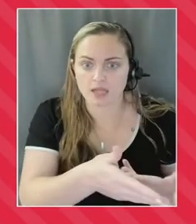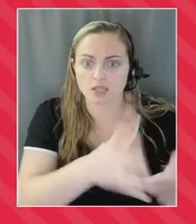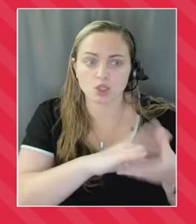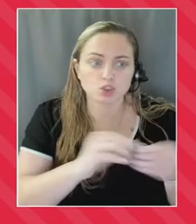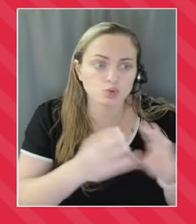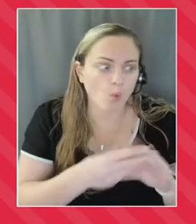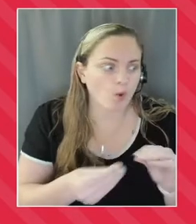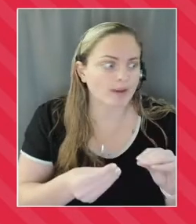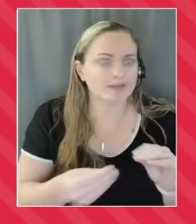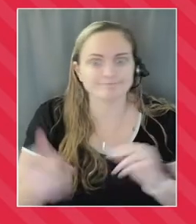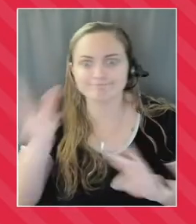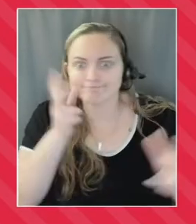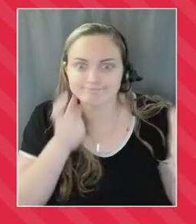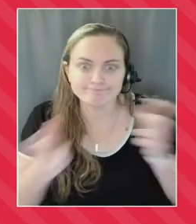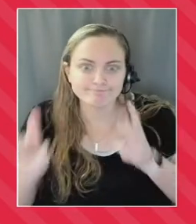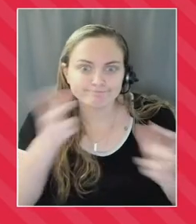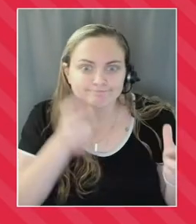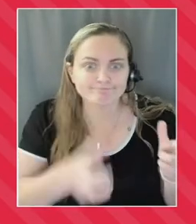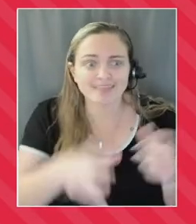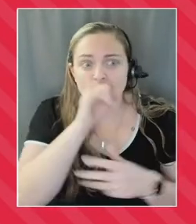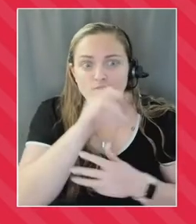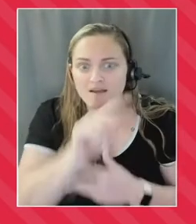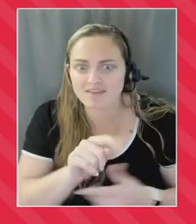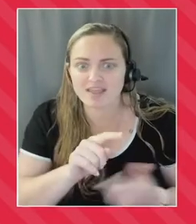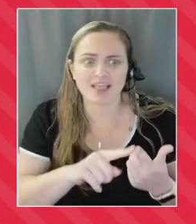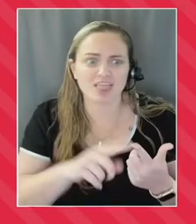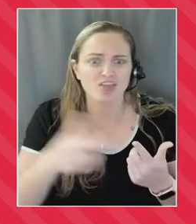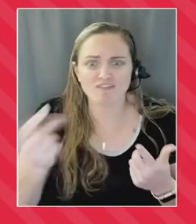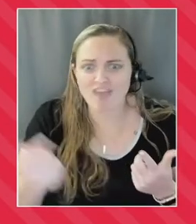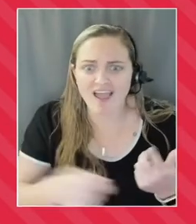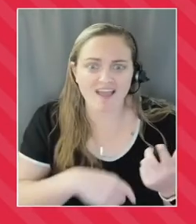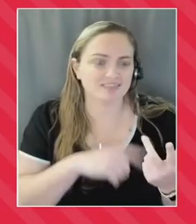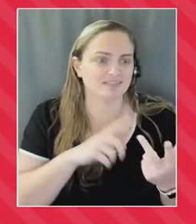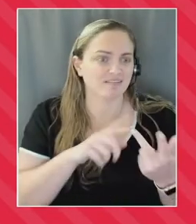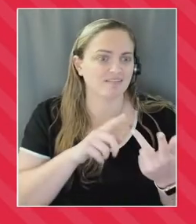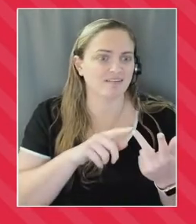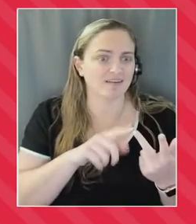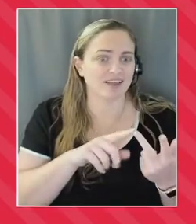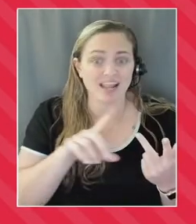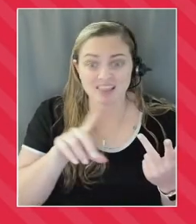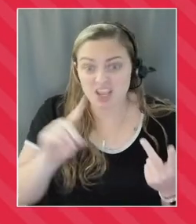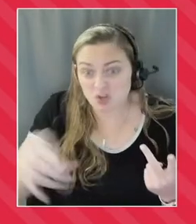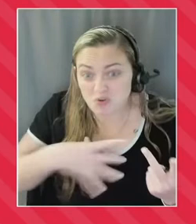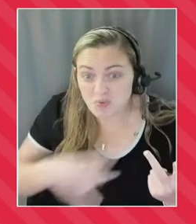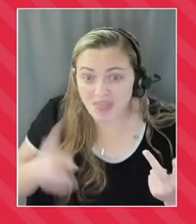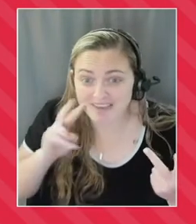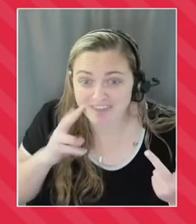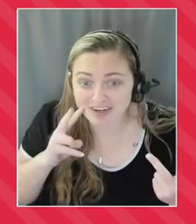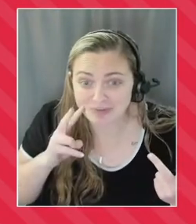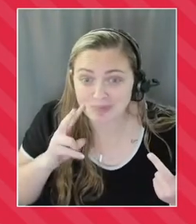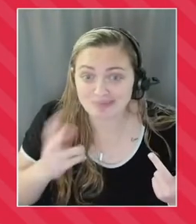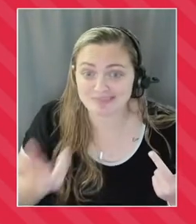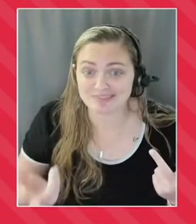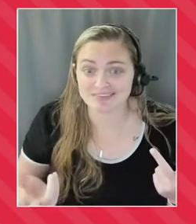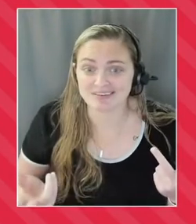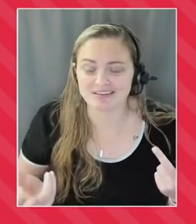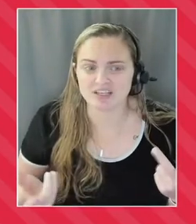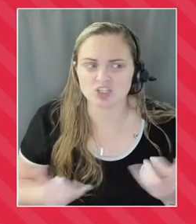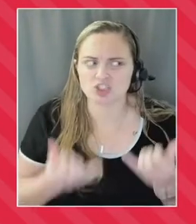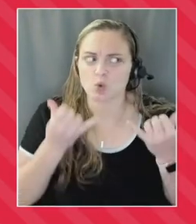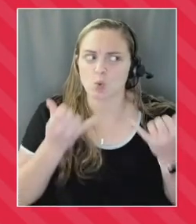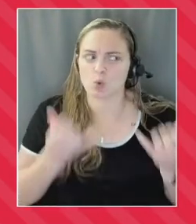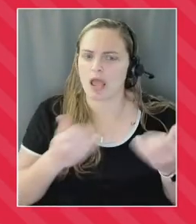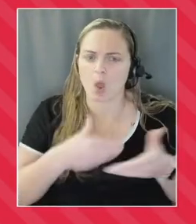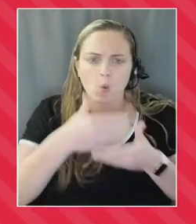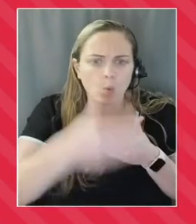in. Guess what? They love them. Guess what? They're fast. Yeah. Guess what? They do like vegetables as entrees. So now what's next